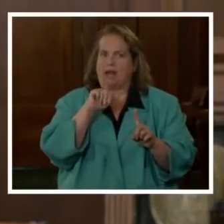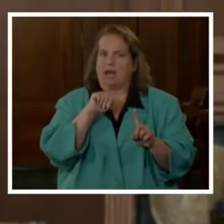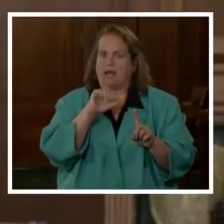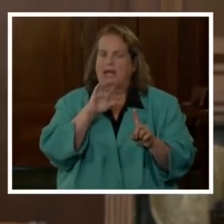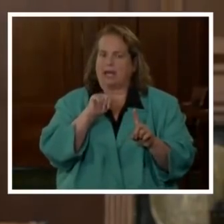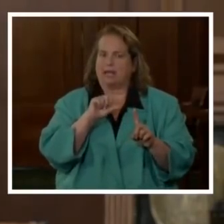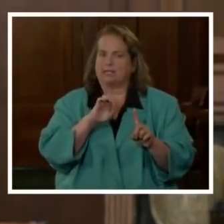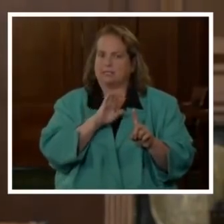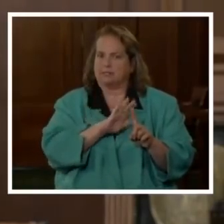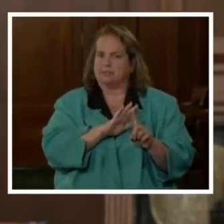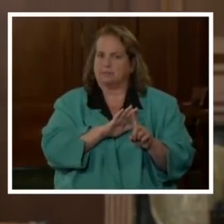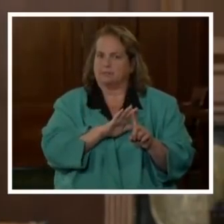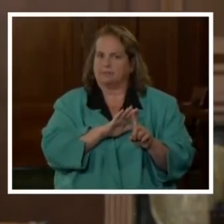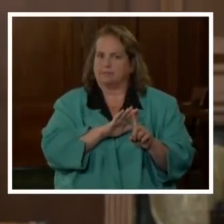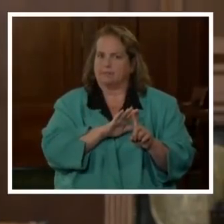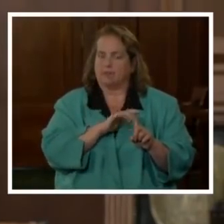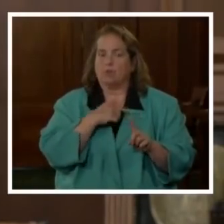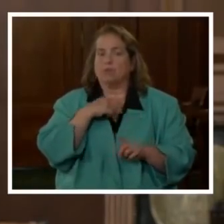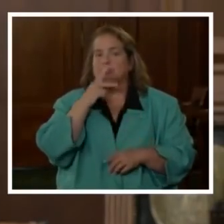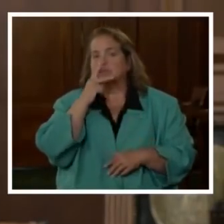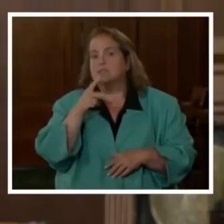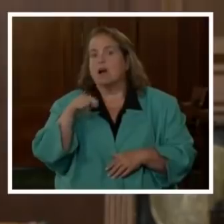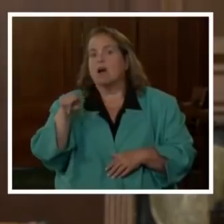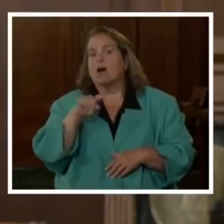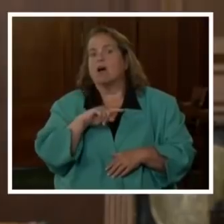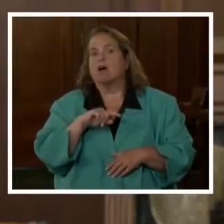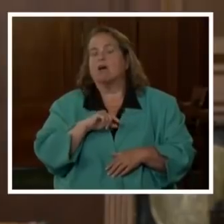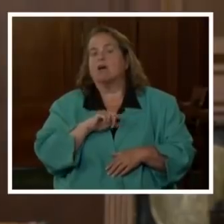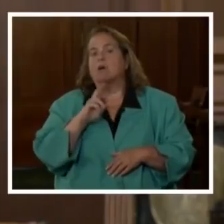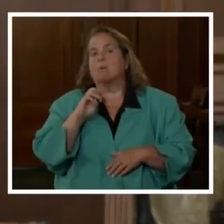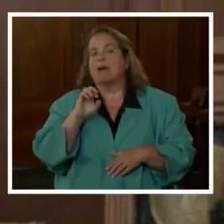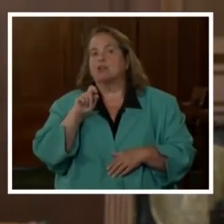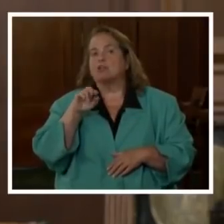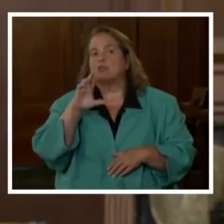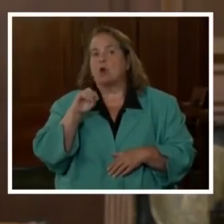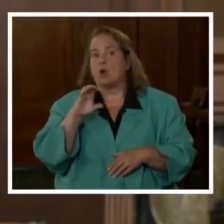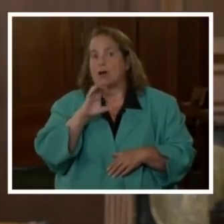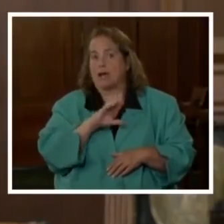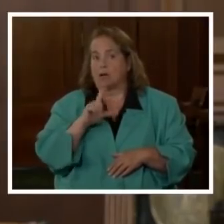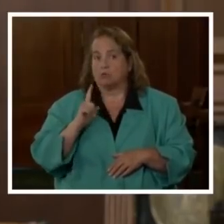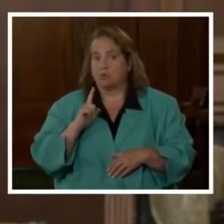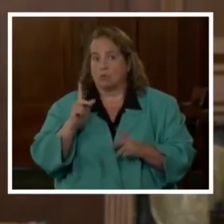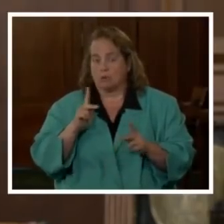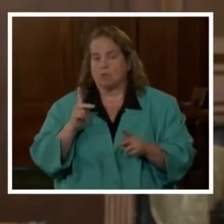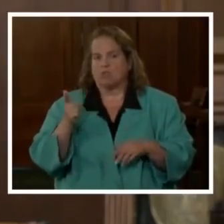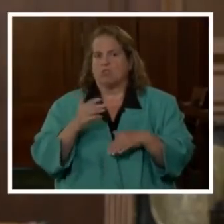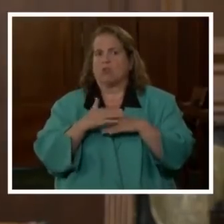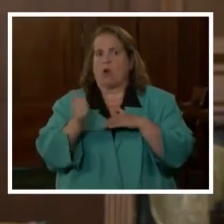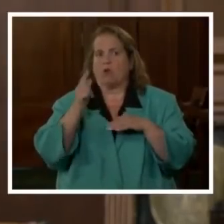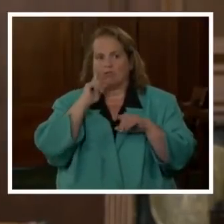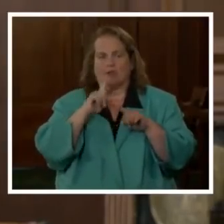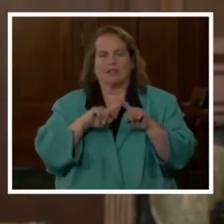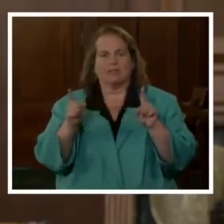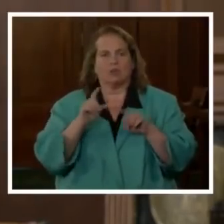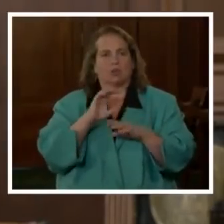We saw a number of Metro Council folks calling for a different conclusion. Now, I believe I have not